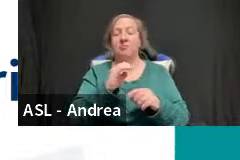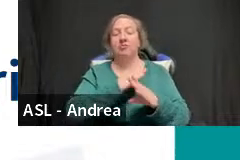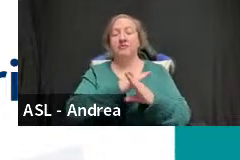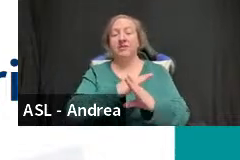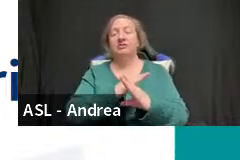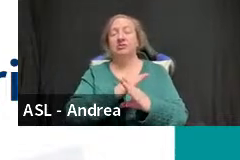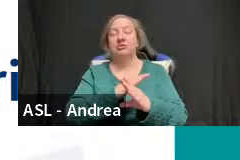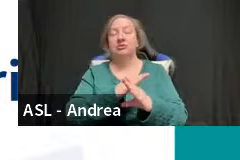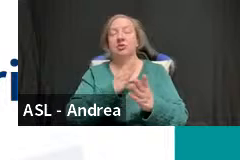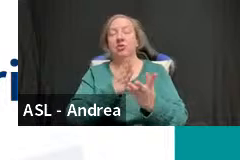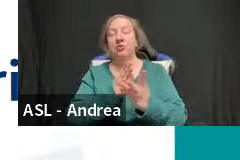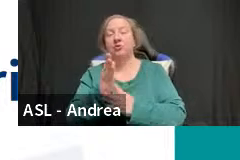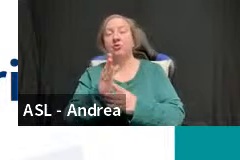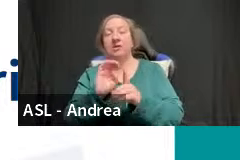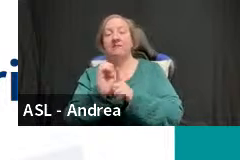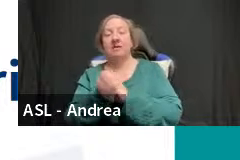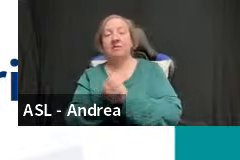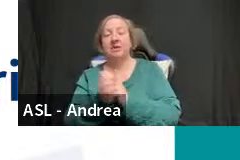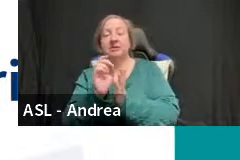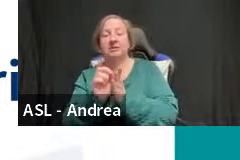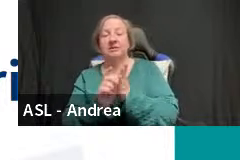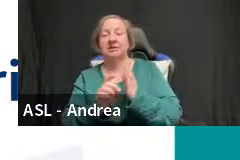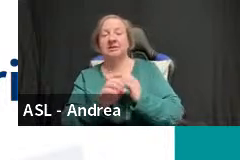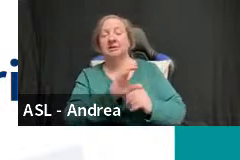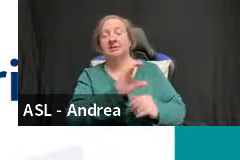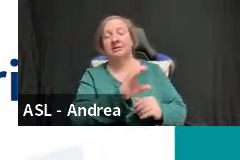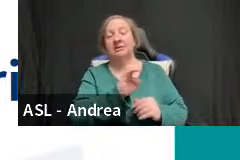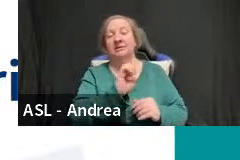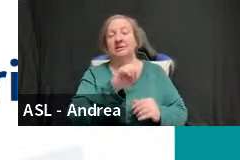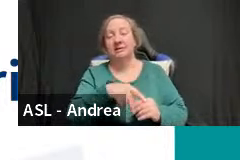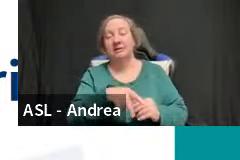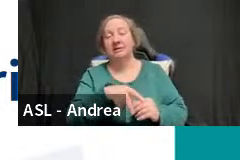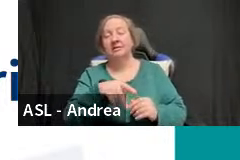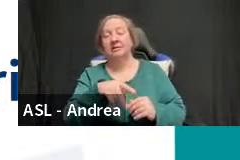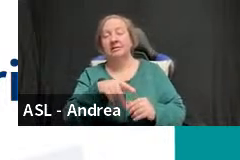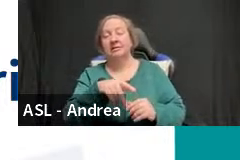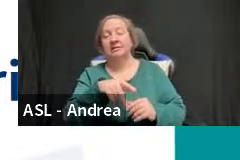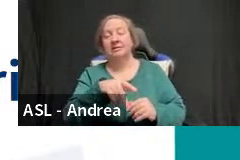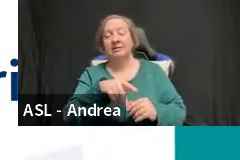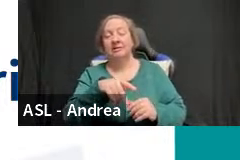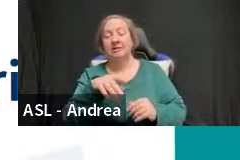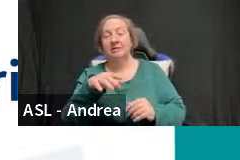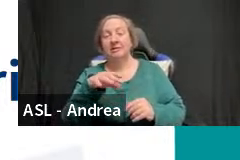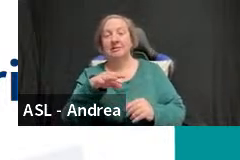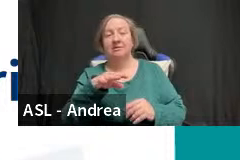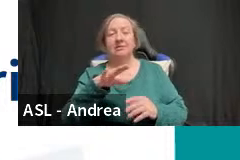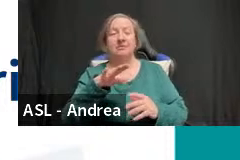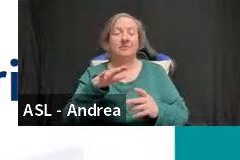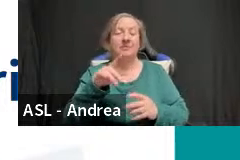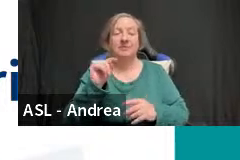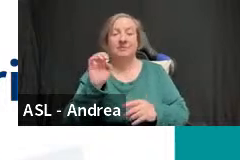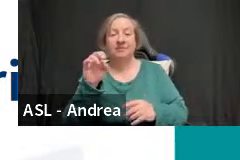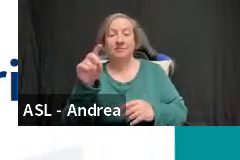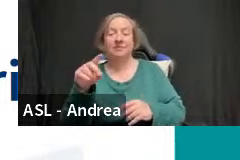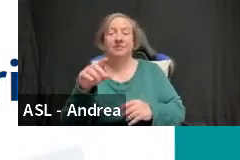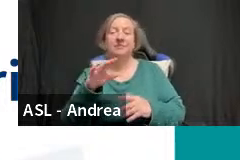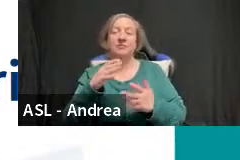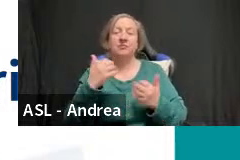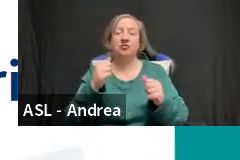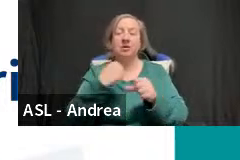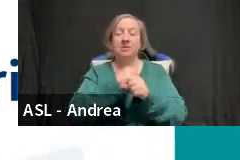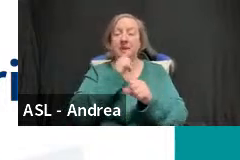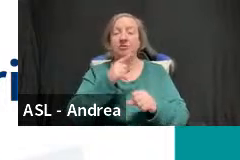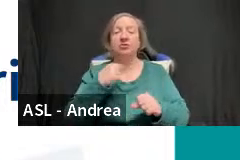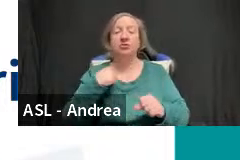basically trying to think about how public transit stations are used and making sure we do everything through the configuration location to